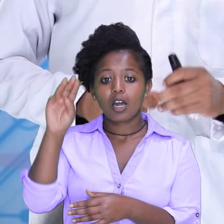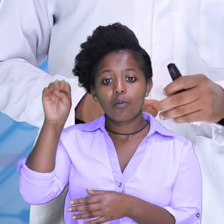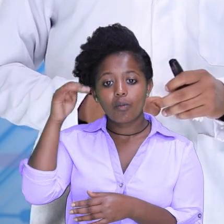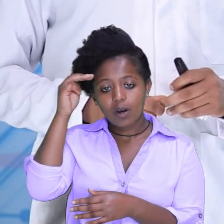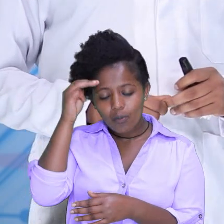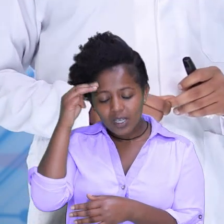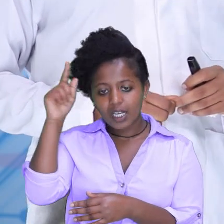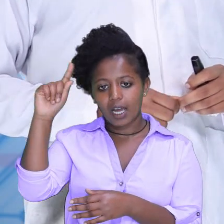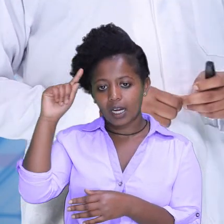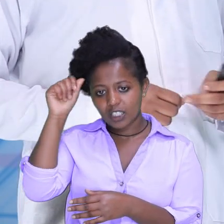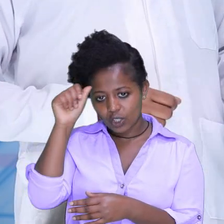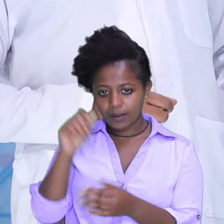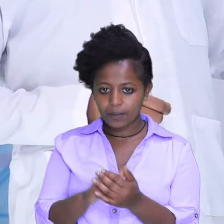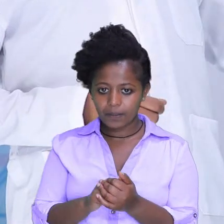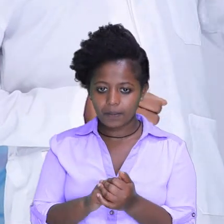Ali Jinnah.